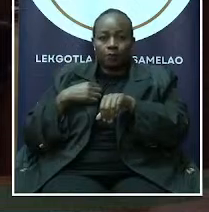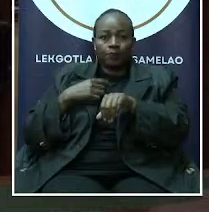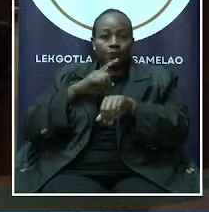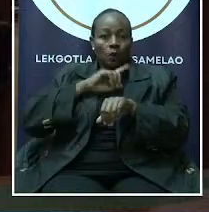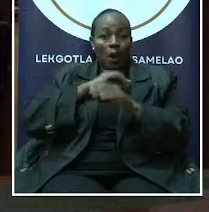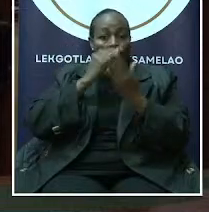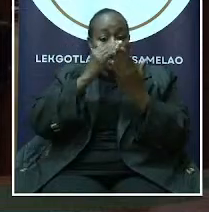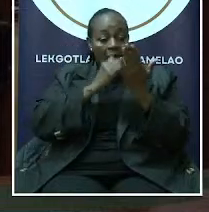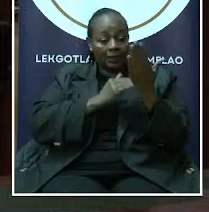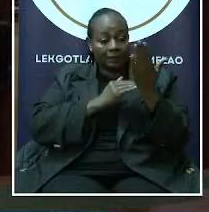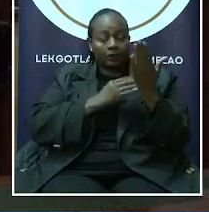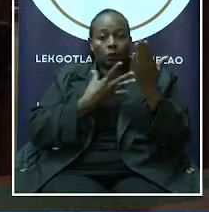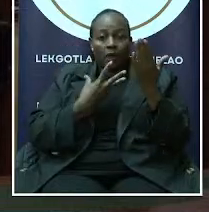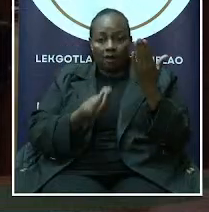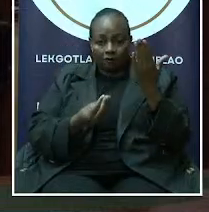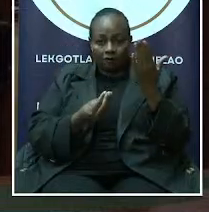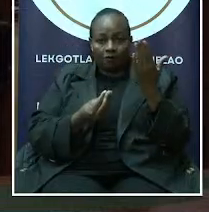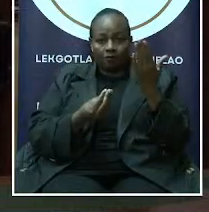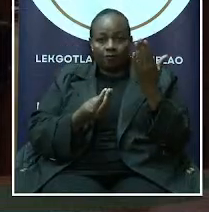list that we have.